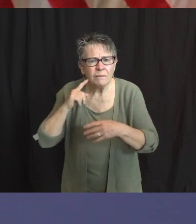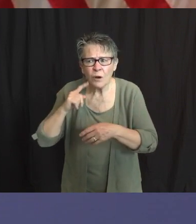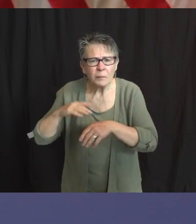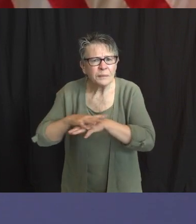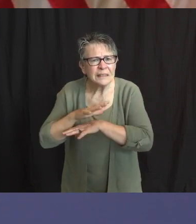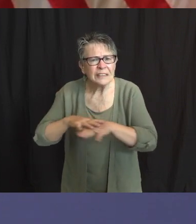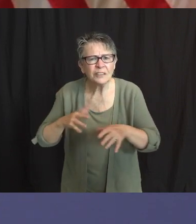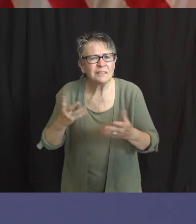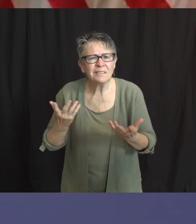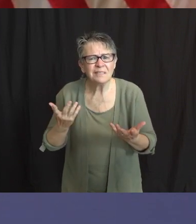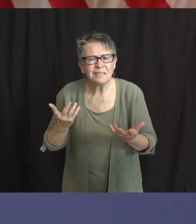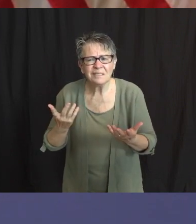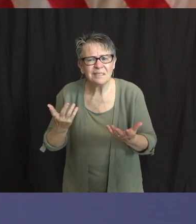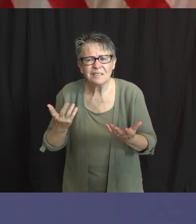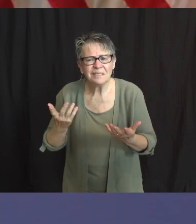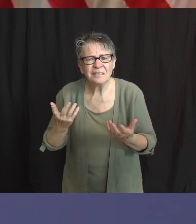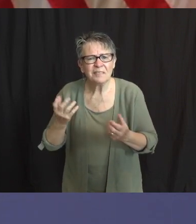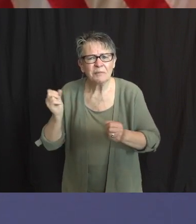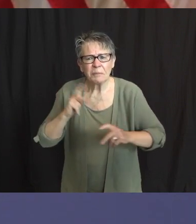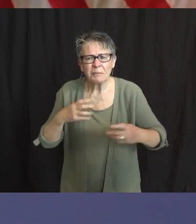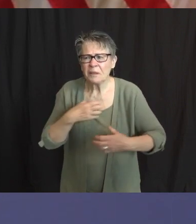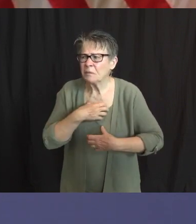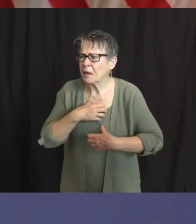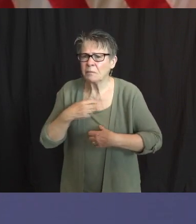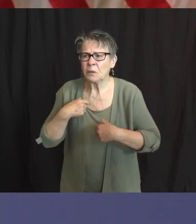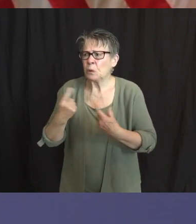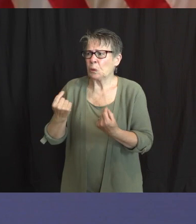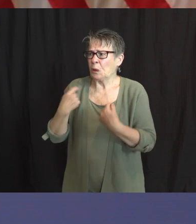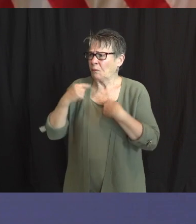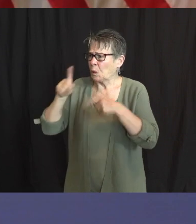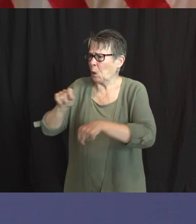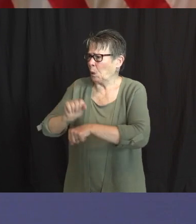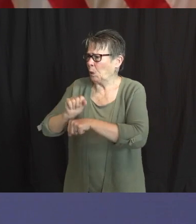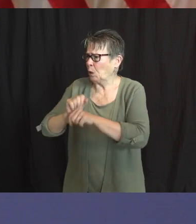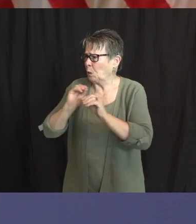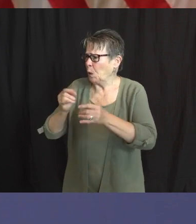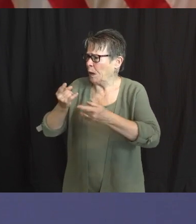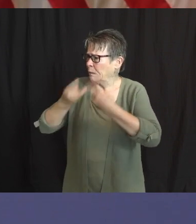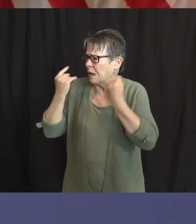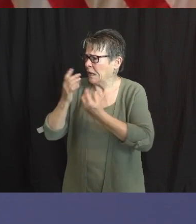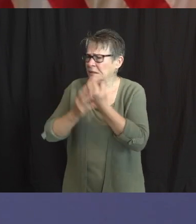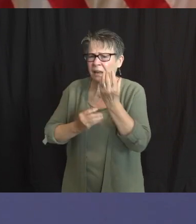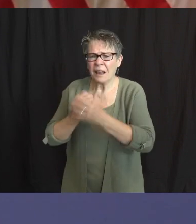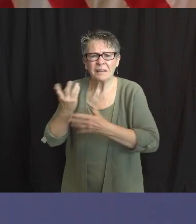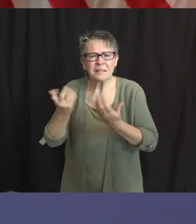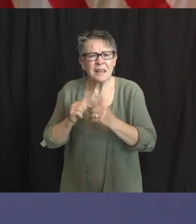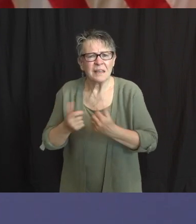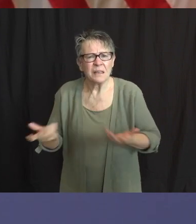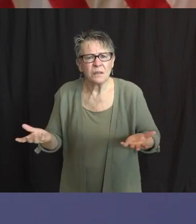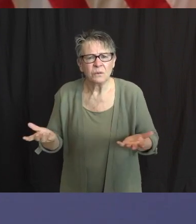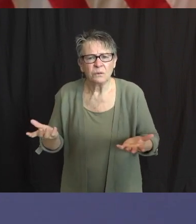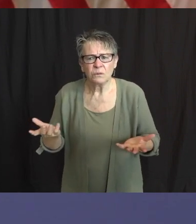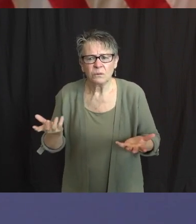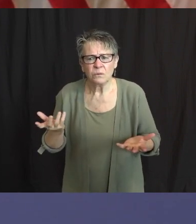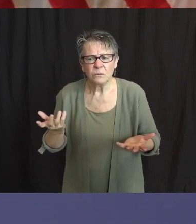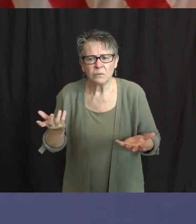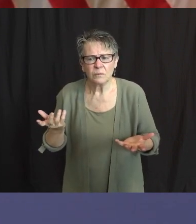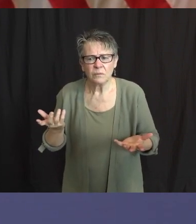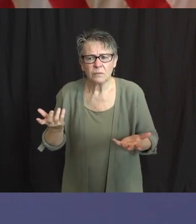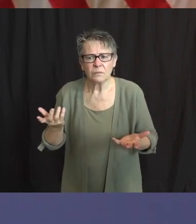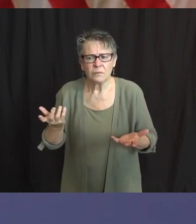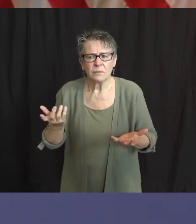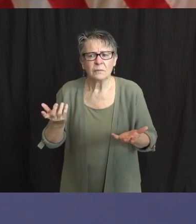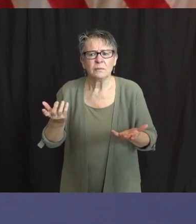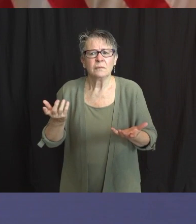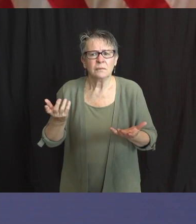of complaints? And finally, with the existing contact tracing that's already in place, to what degree are you focusing on the new hospital admissions?